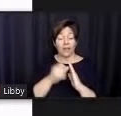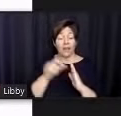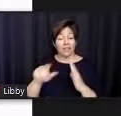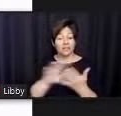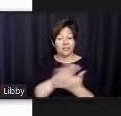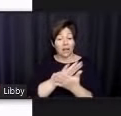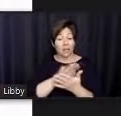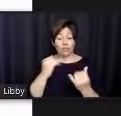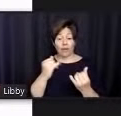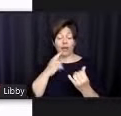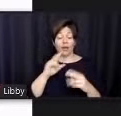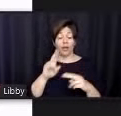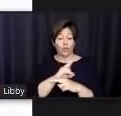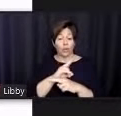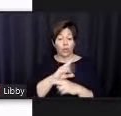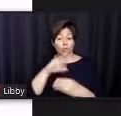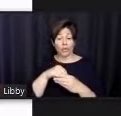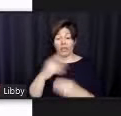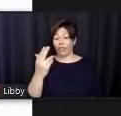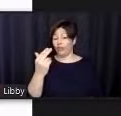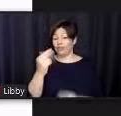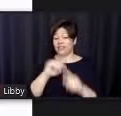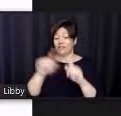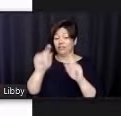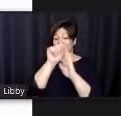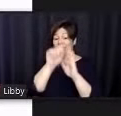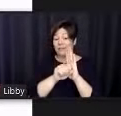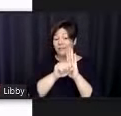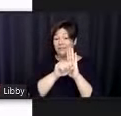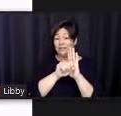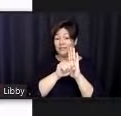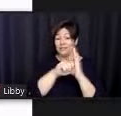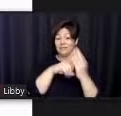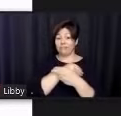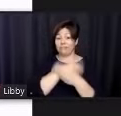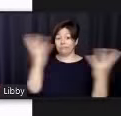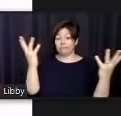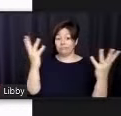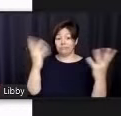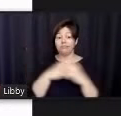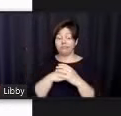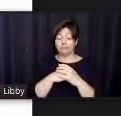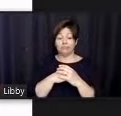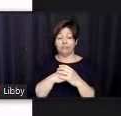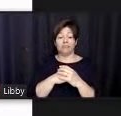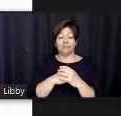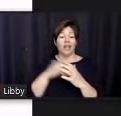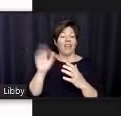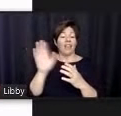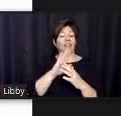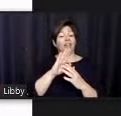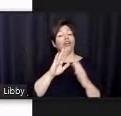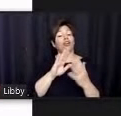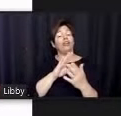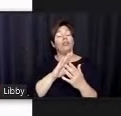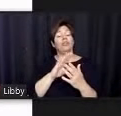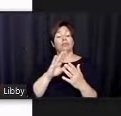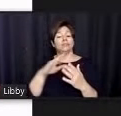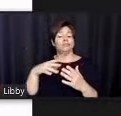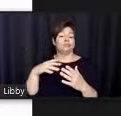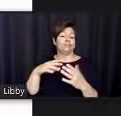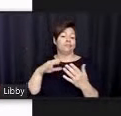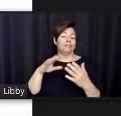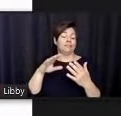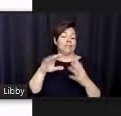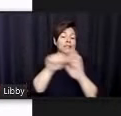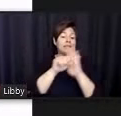right now used in 13 states to help them, as passed out by their state boards of education, to help them write their 504 plans.